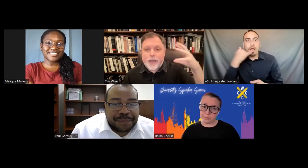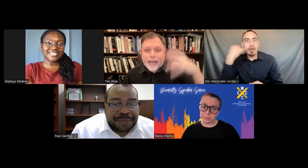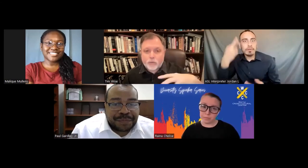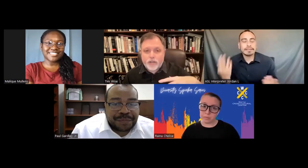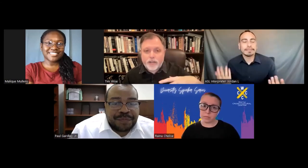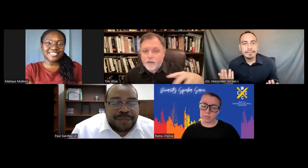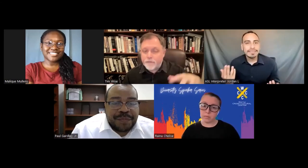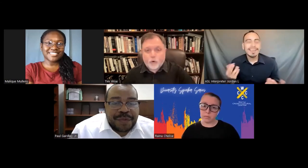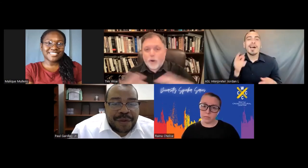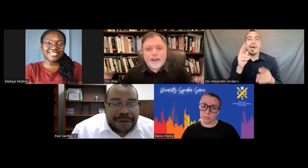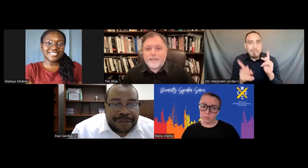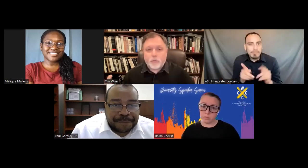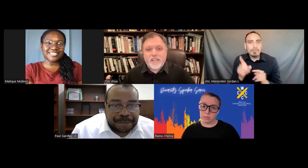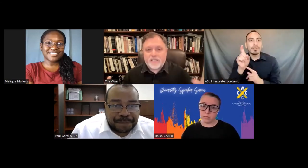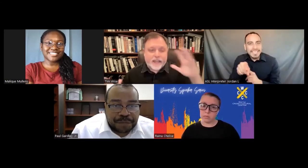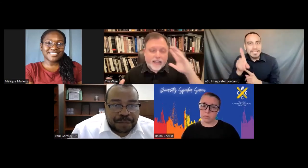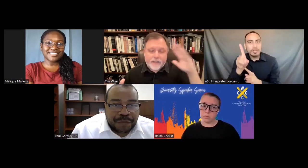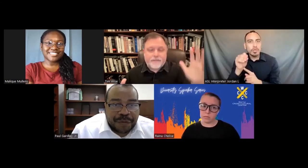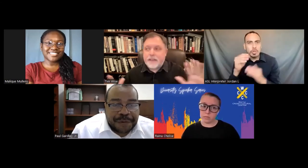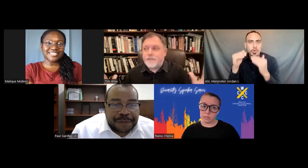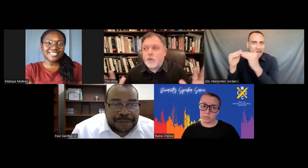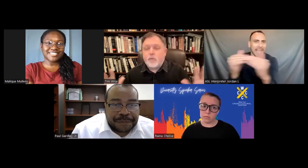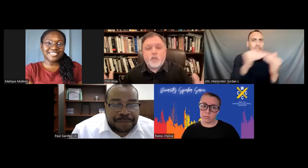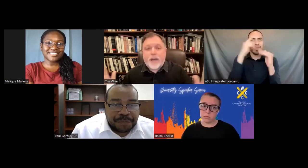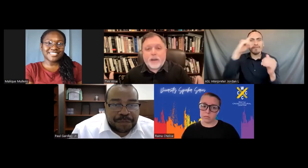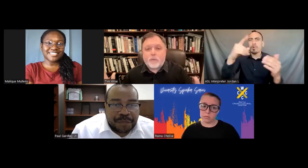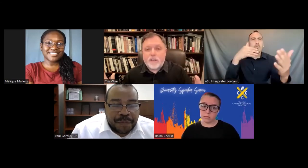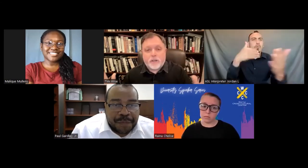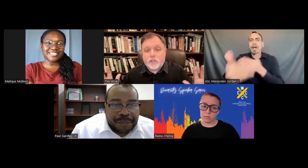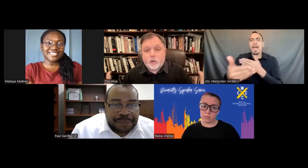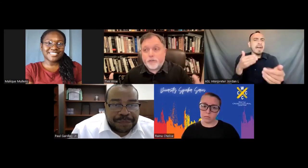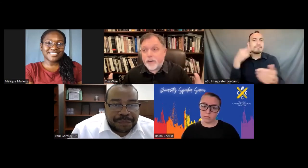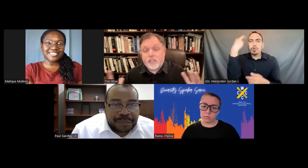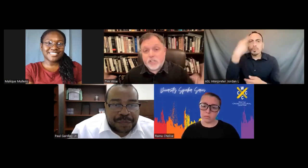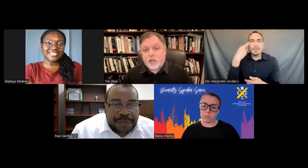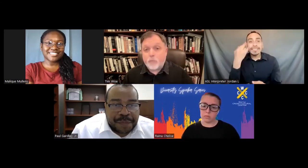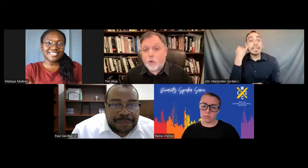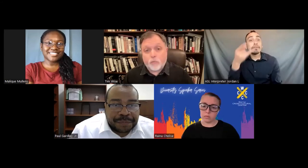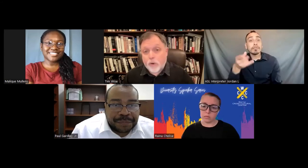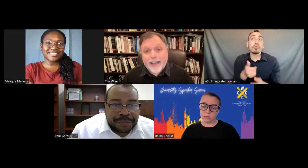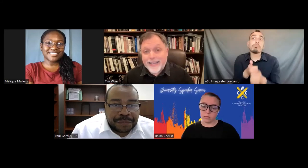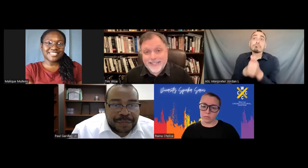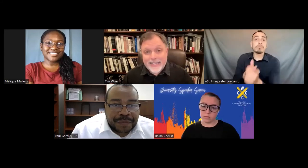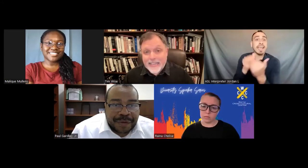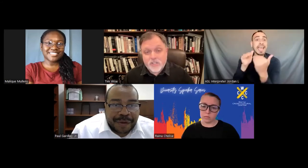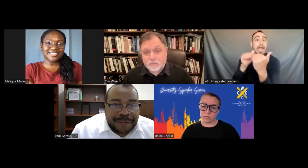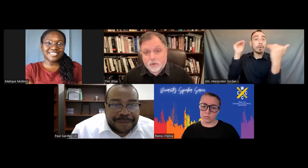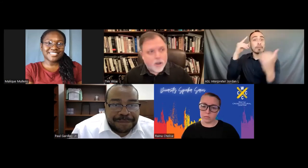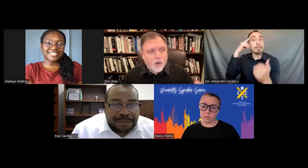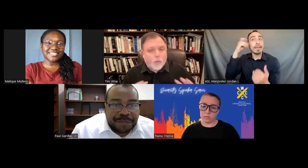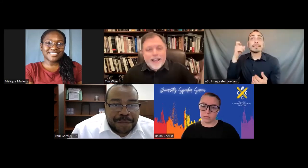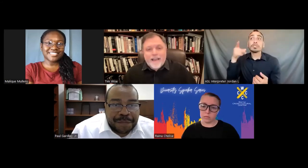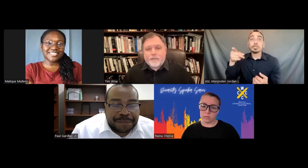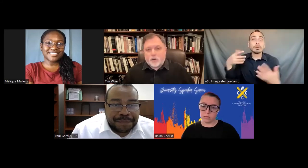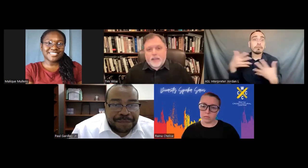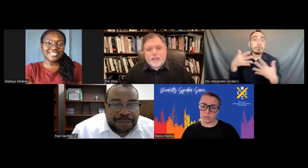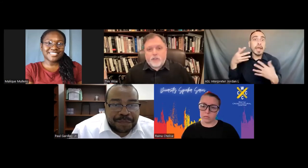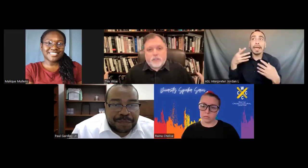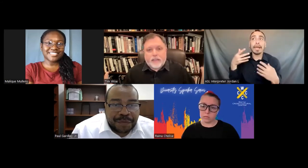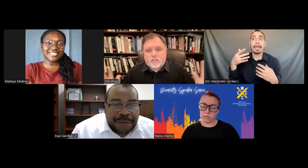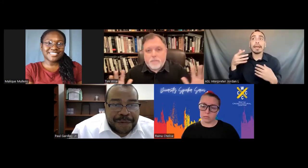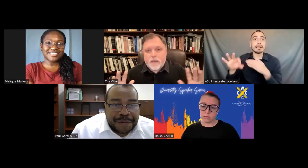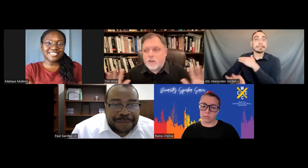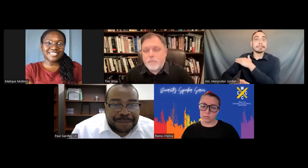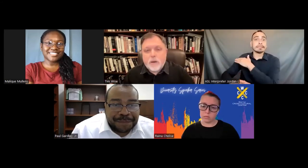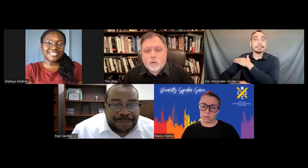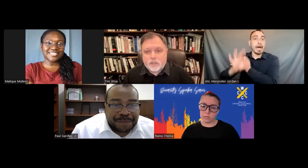do equity for whatever reason. If you do equity because you're afraid the sun won't rise in the east tomorrow, whatever. Like if you